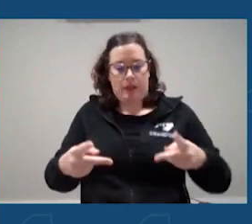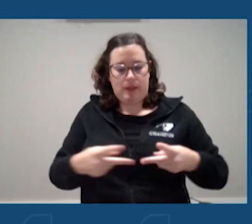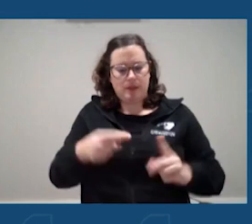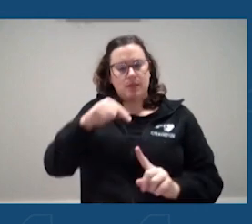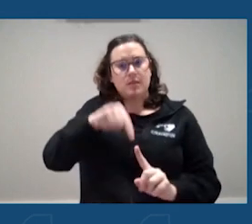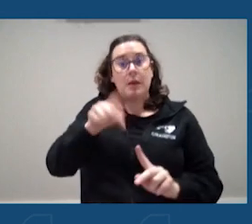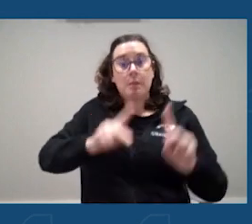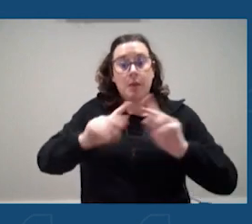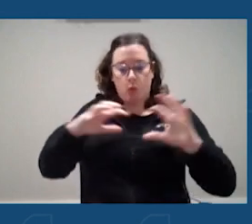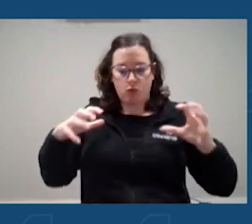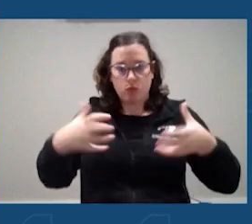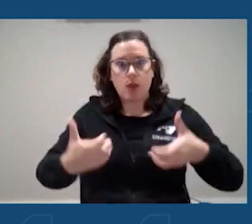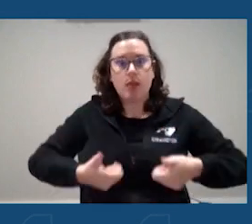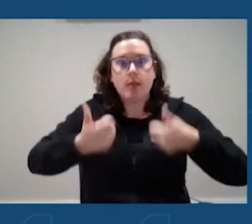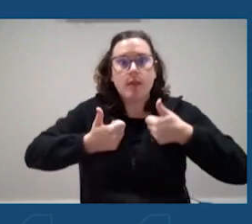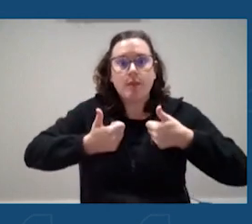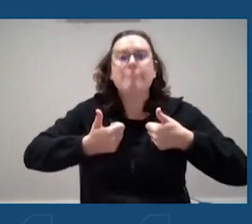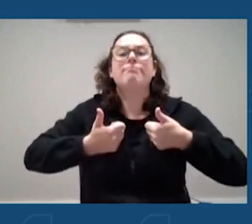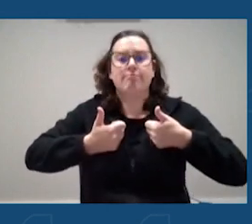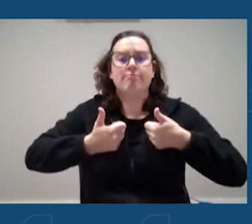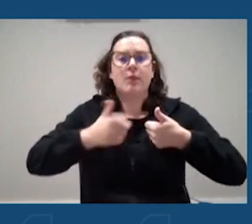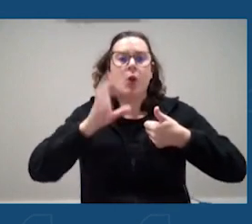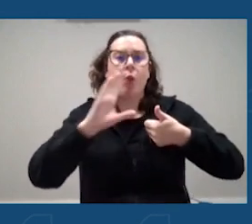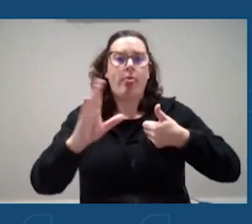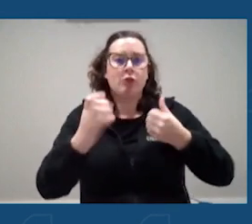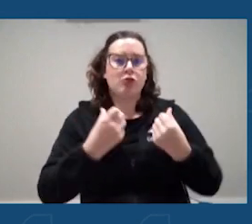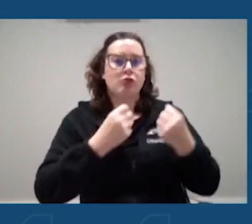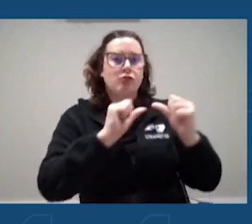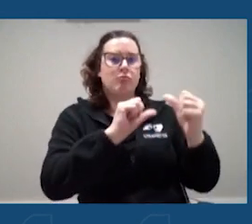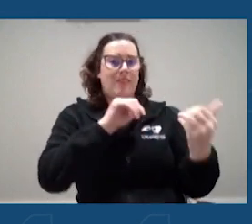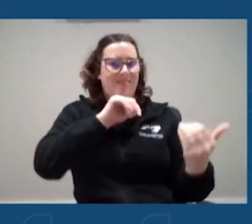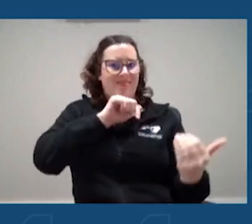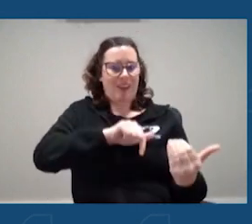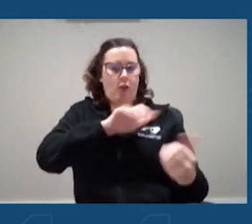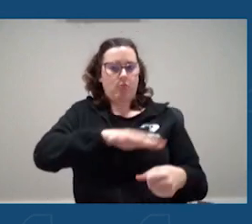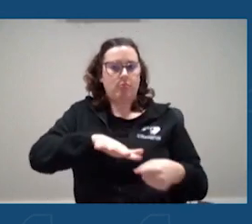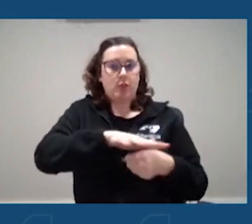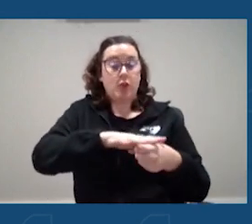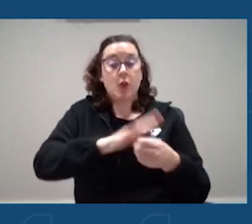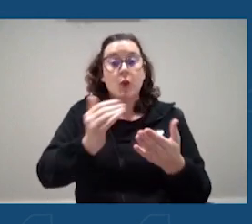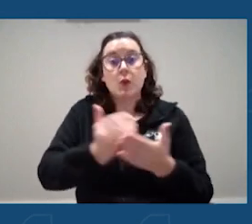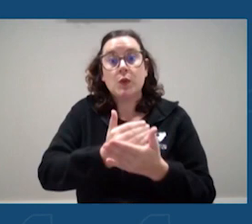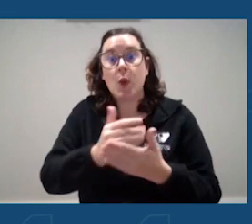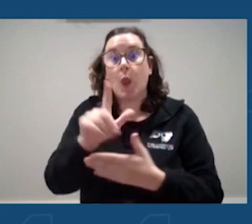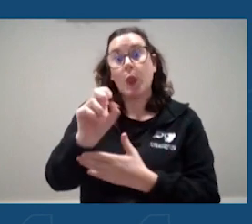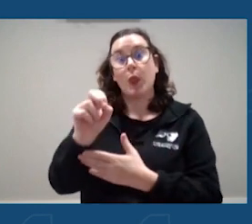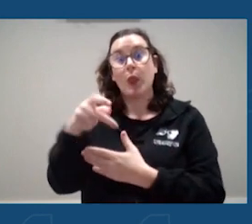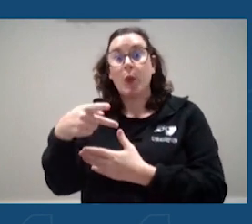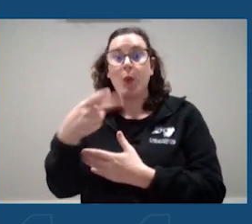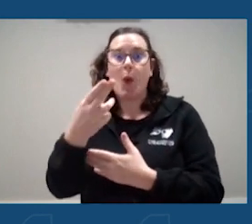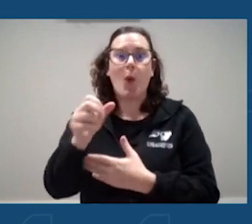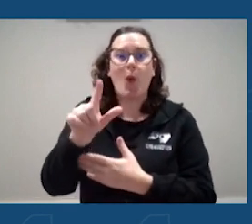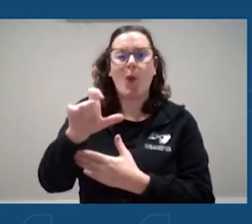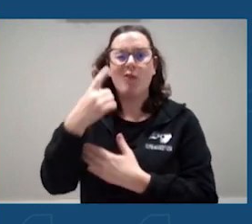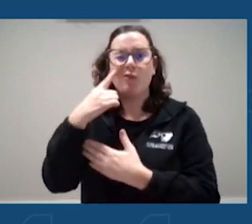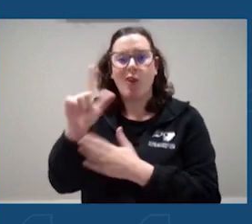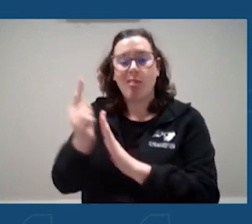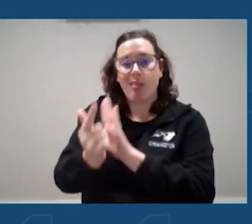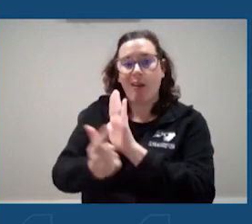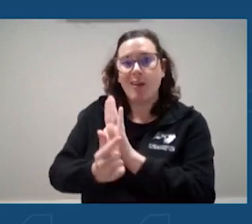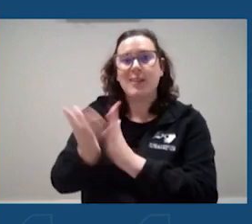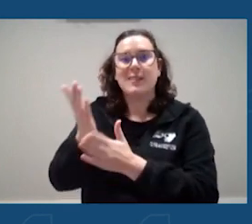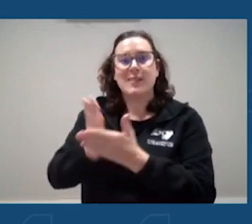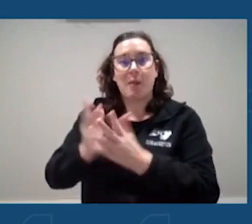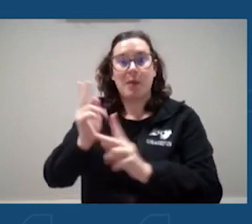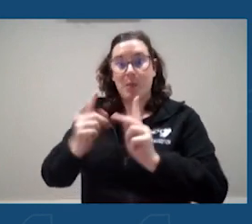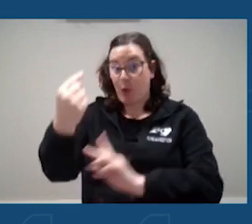close a number of loopholes in our laws. You may have known about that somebody thought it was okay for 18-year-olds to walk in and buy an AR-15.